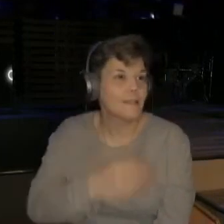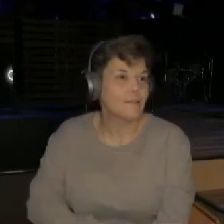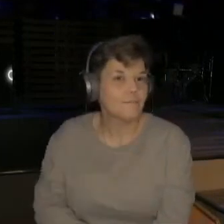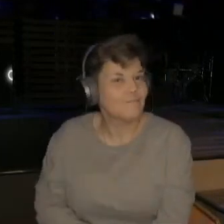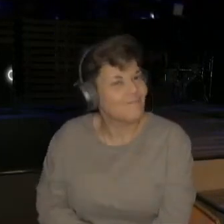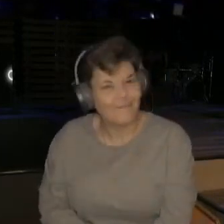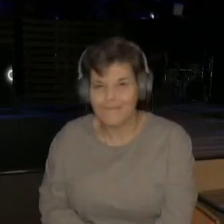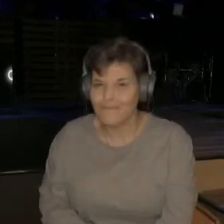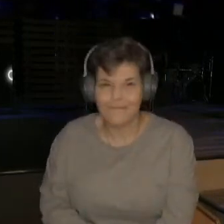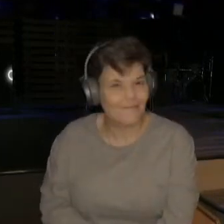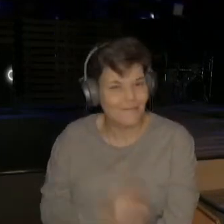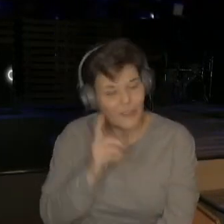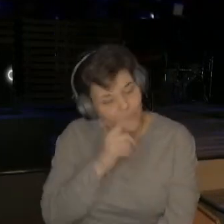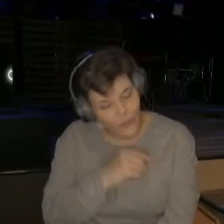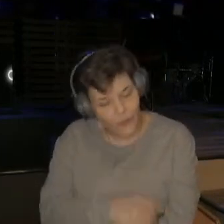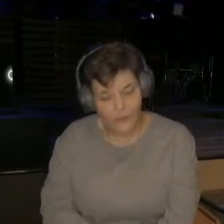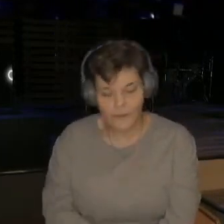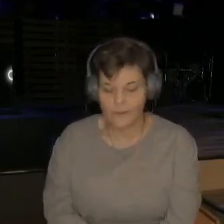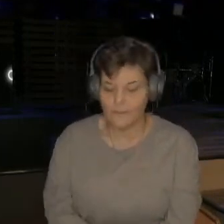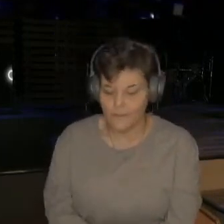And we may have learned that rejection,